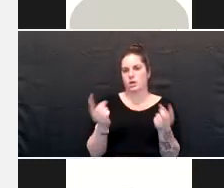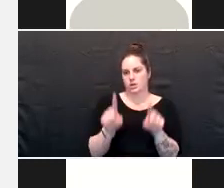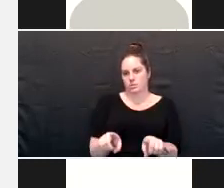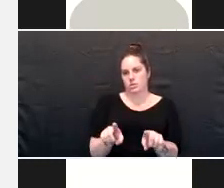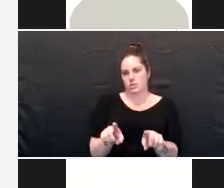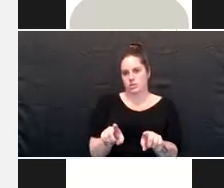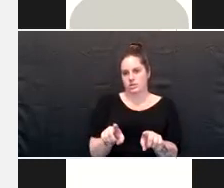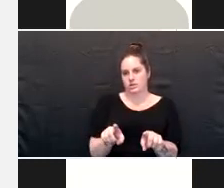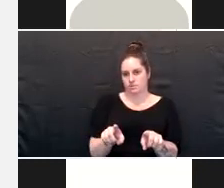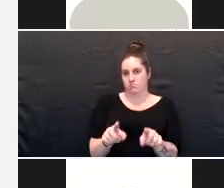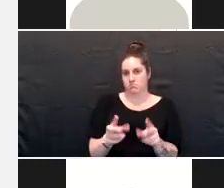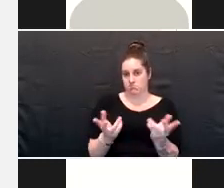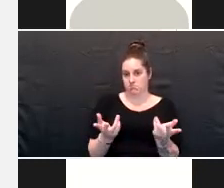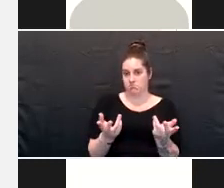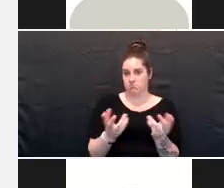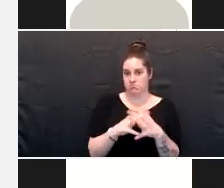Okay?